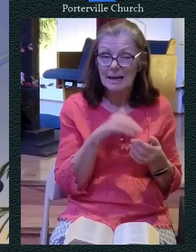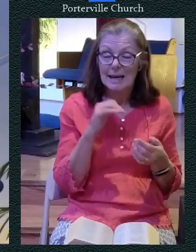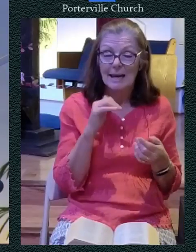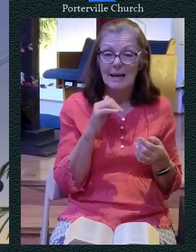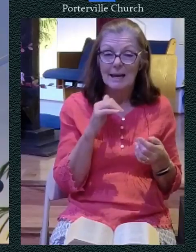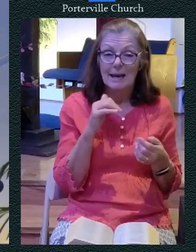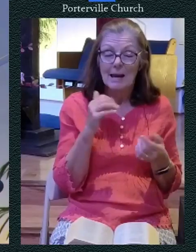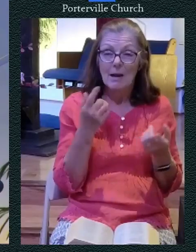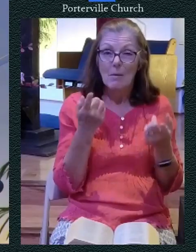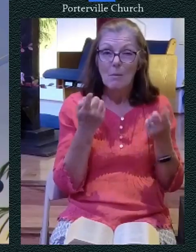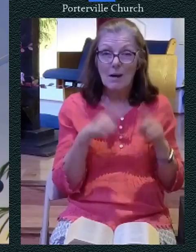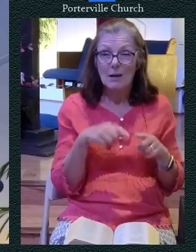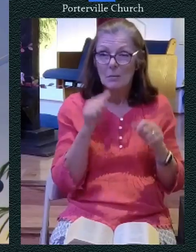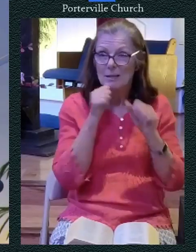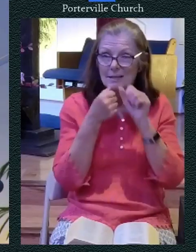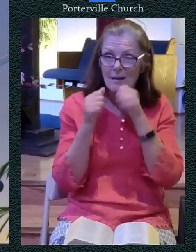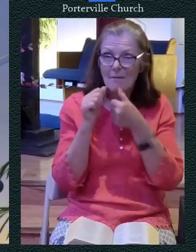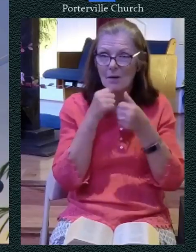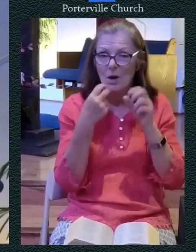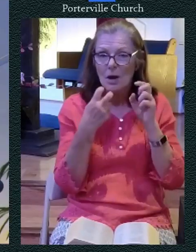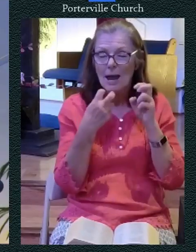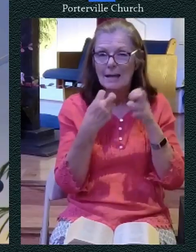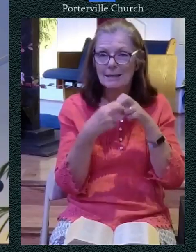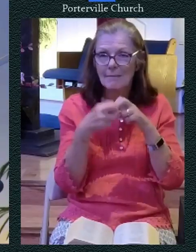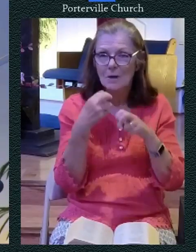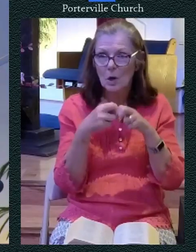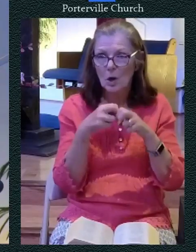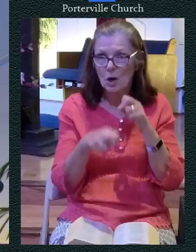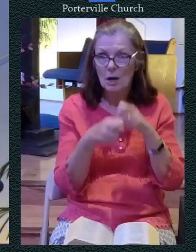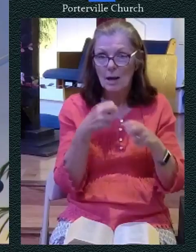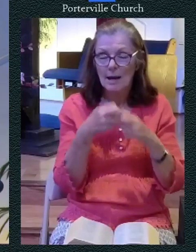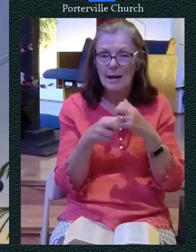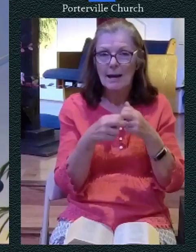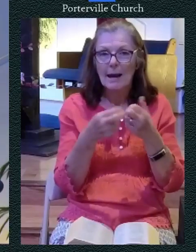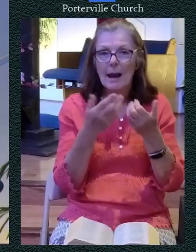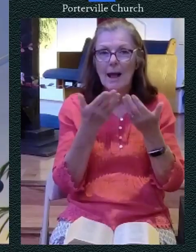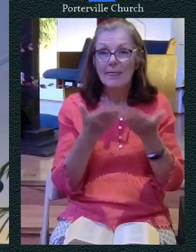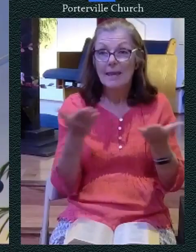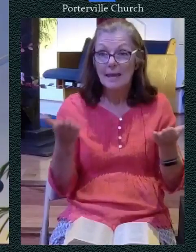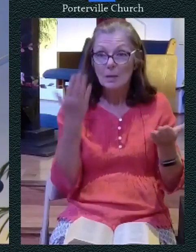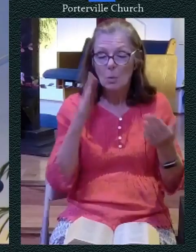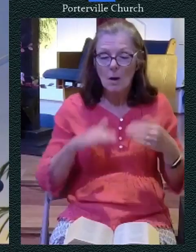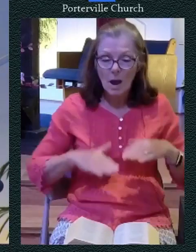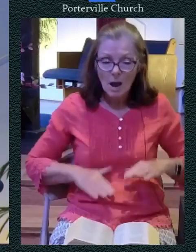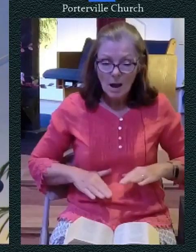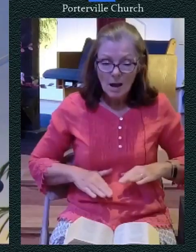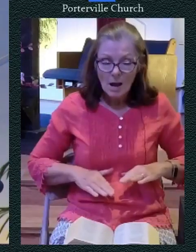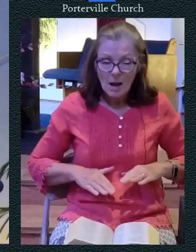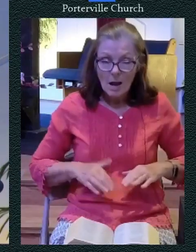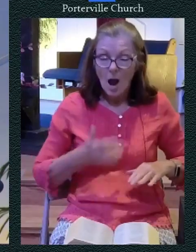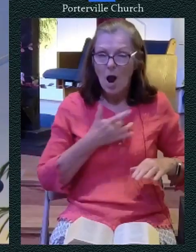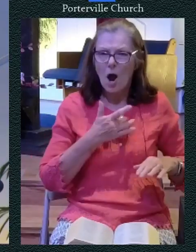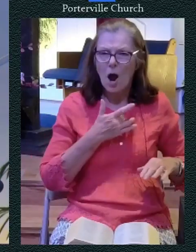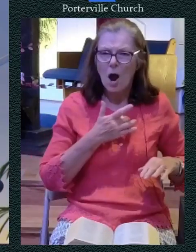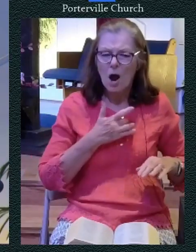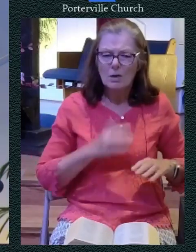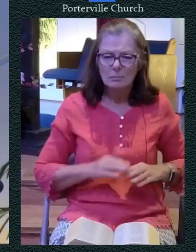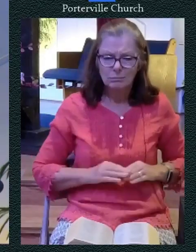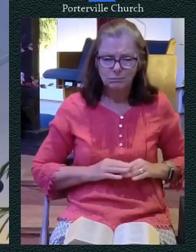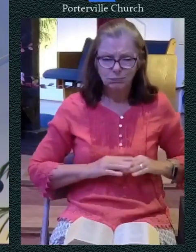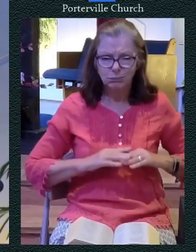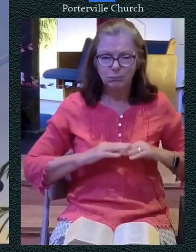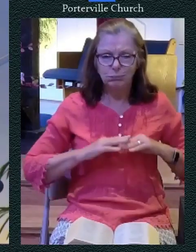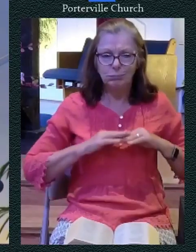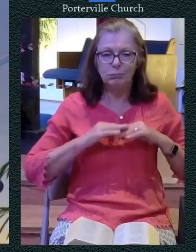difficulty that things come to the surface from the depths of our hearts that